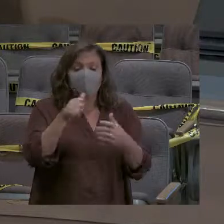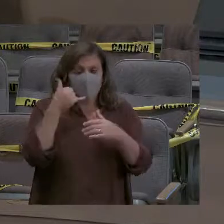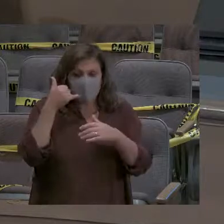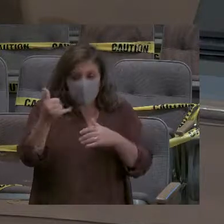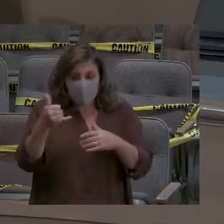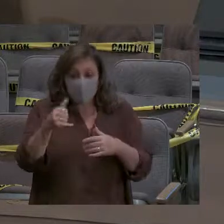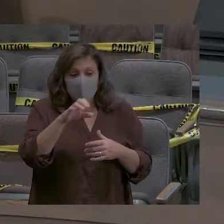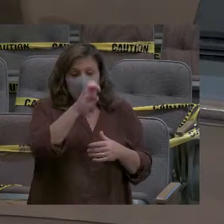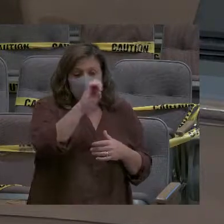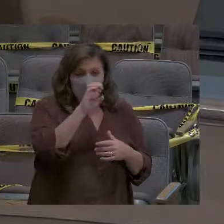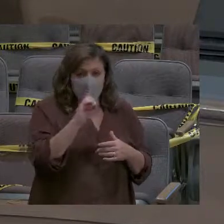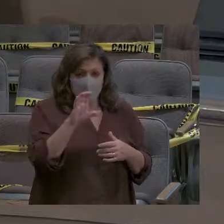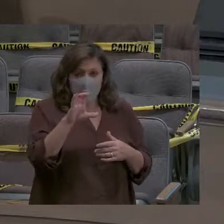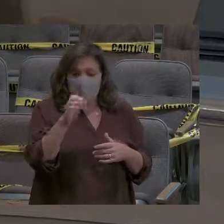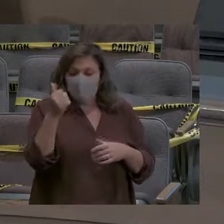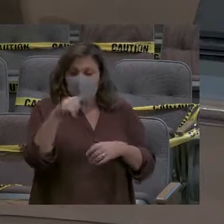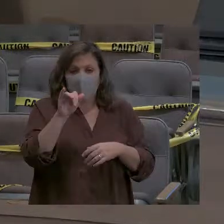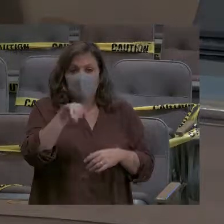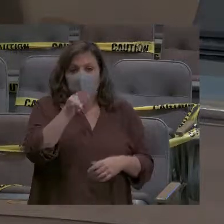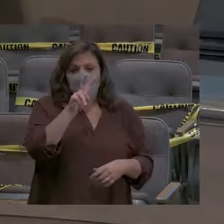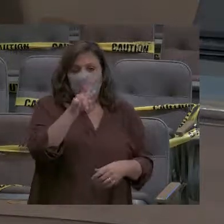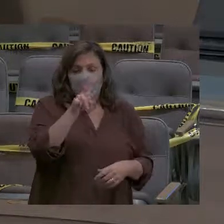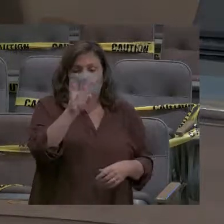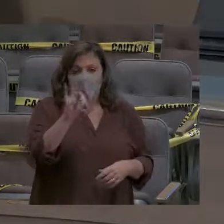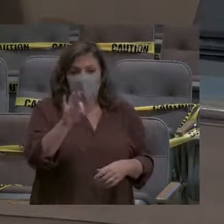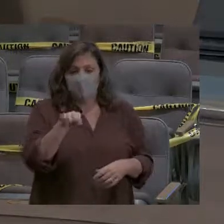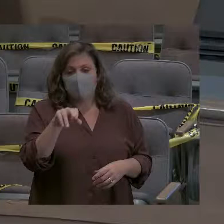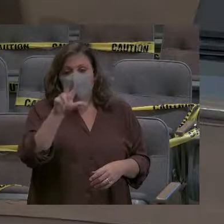EOC with any questions you may have at